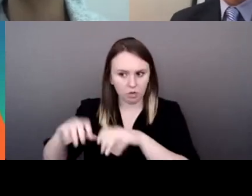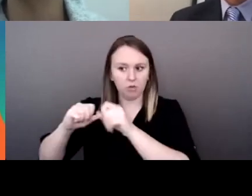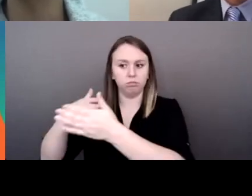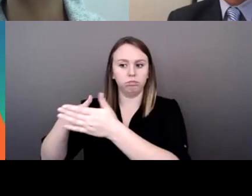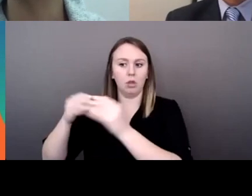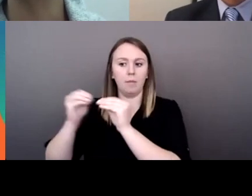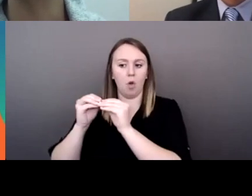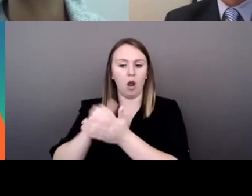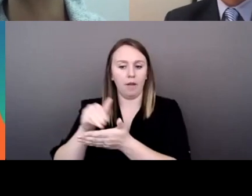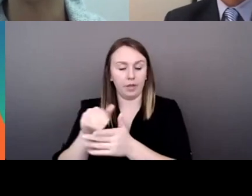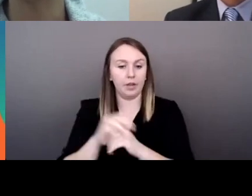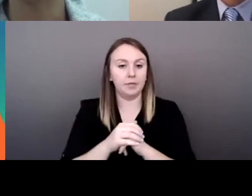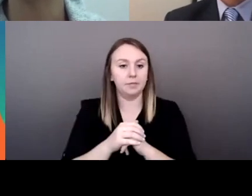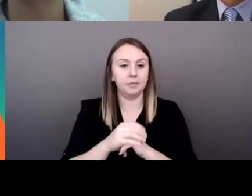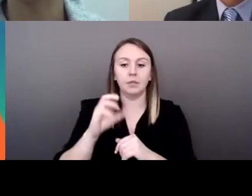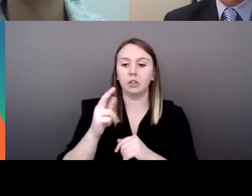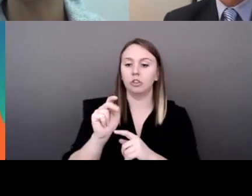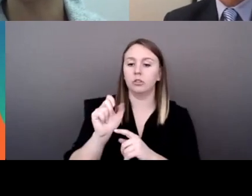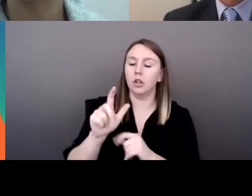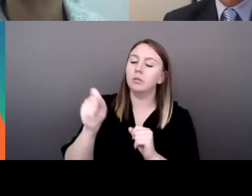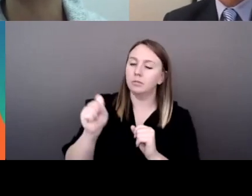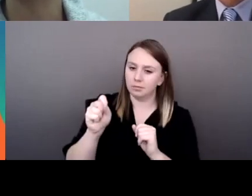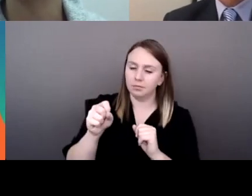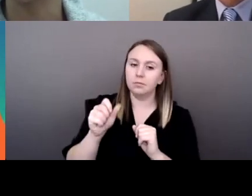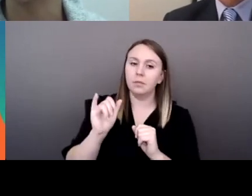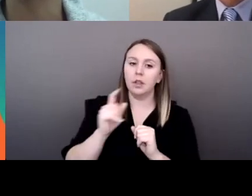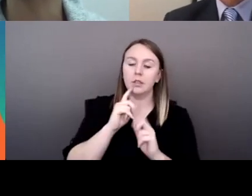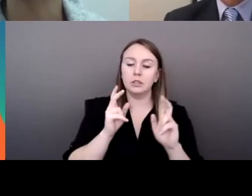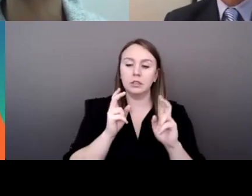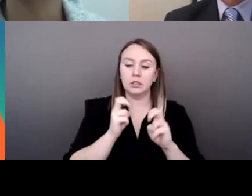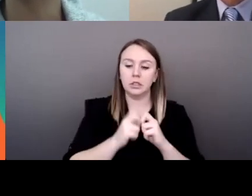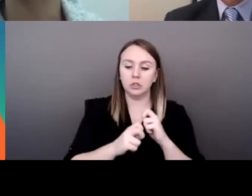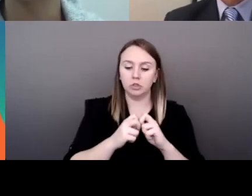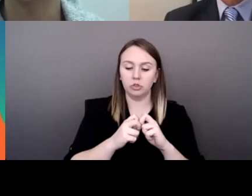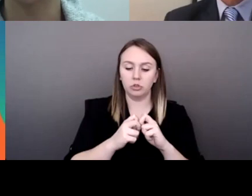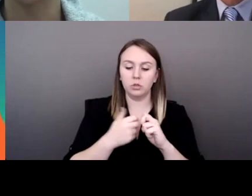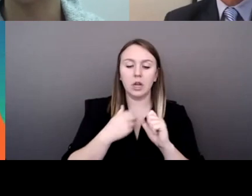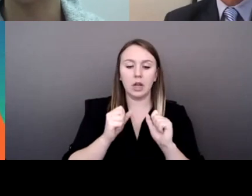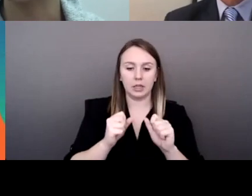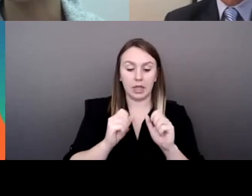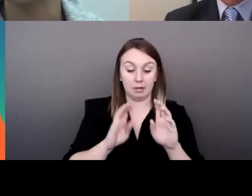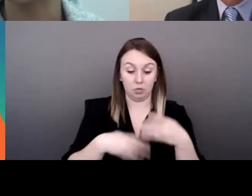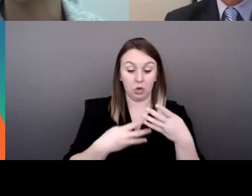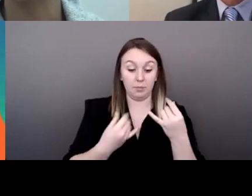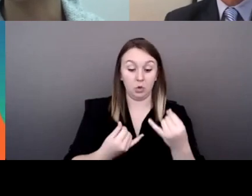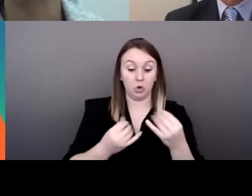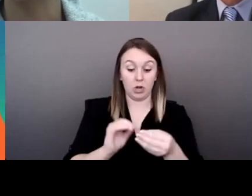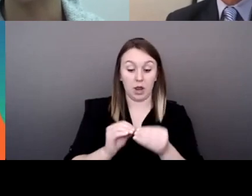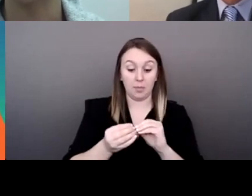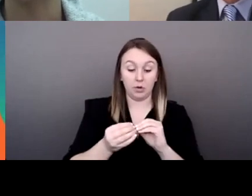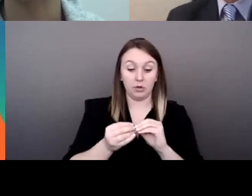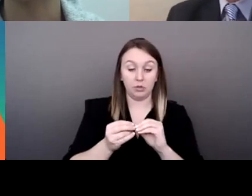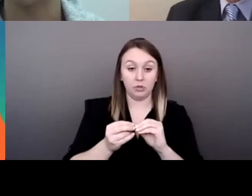Yes, this is an issue, and I can actually get our current numbers, and that can